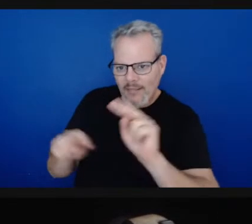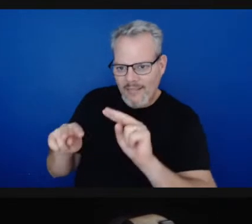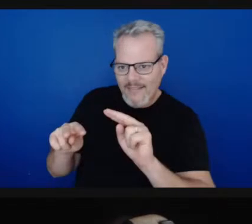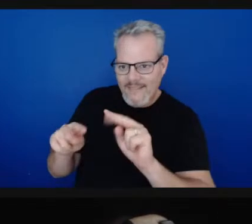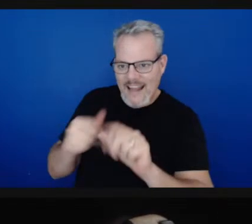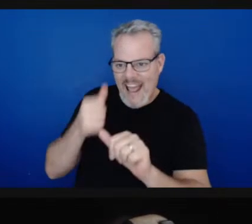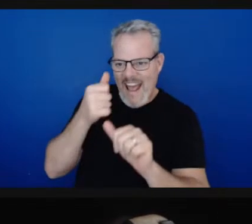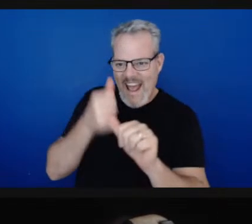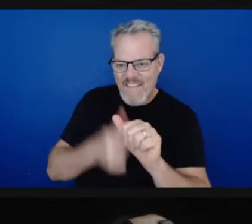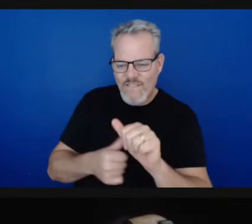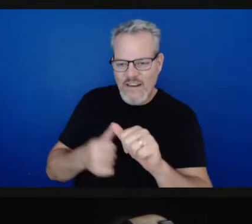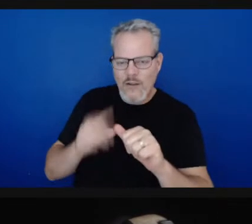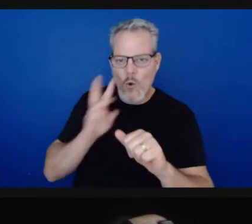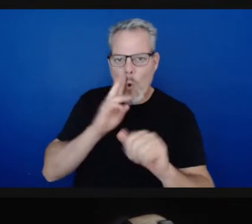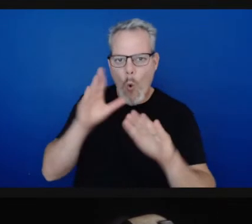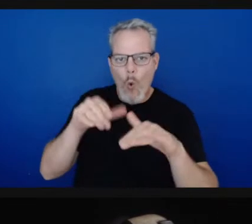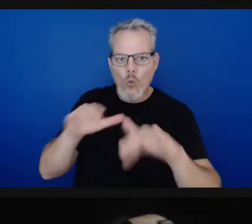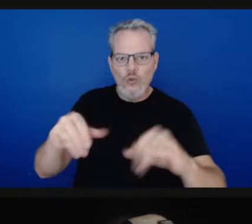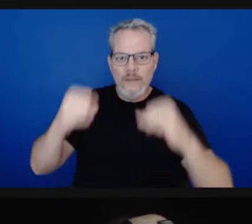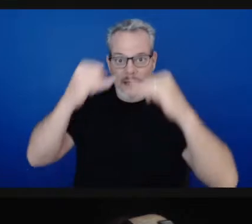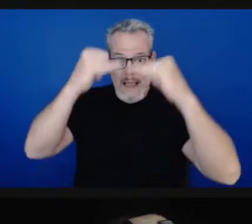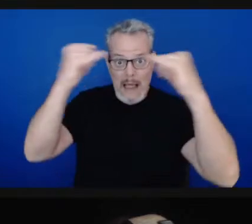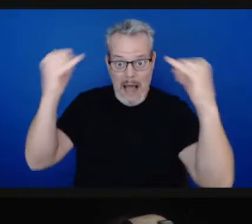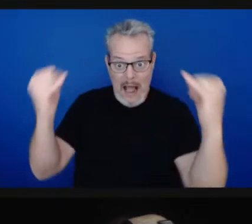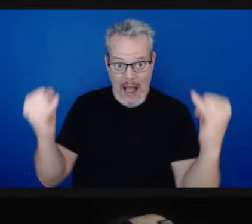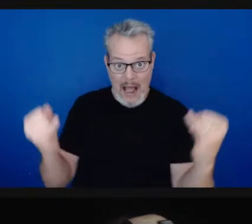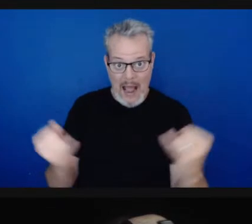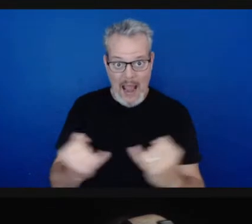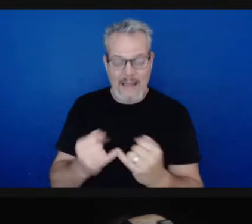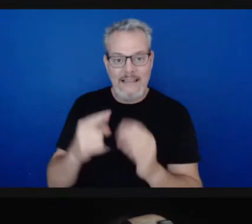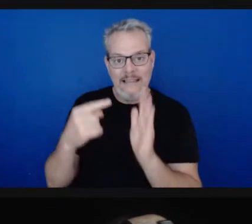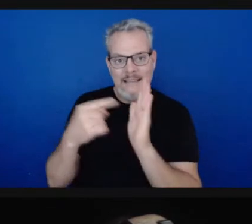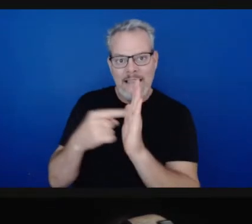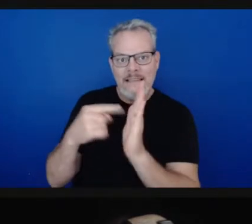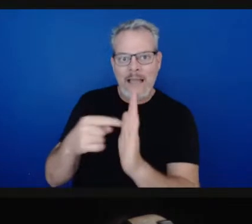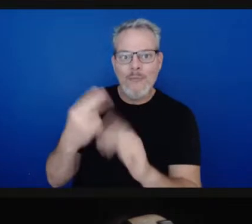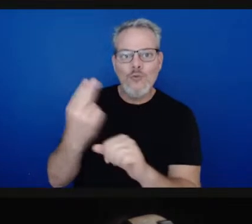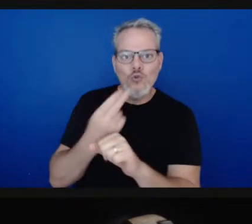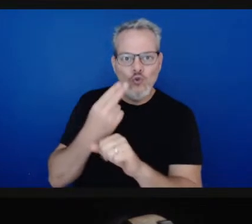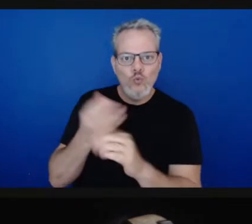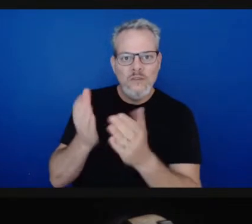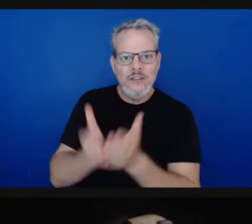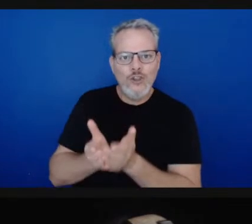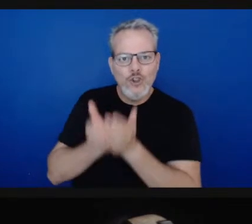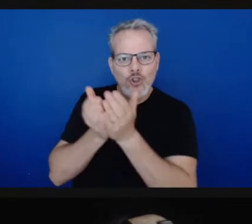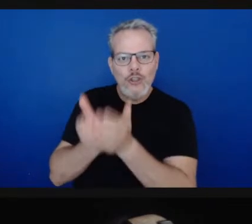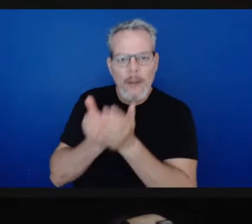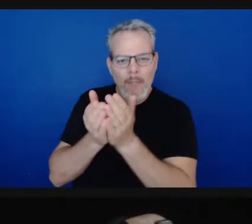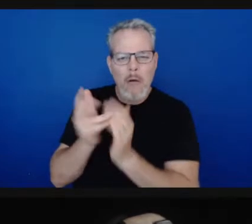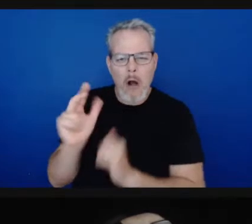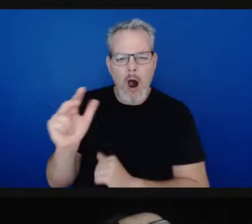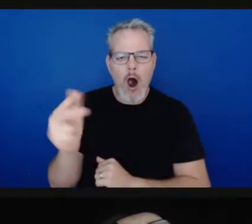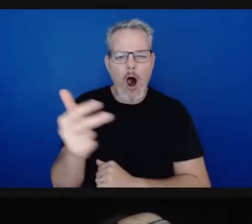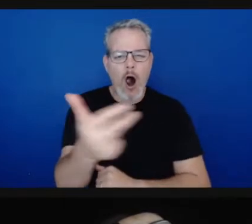the ocean is somewhere they sampled by ship. So they went all over the place measuring gravity, everywhere